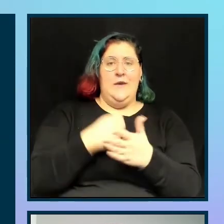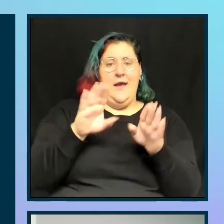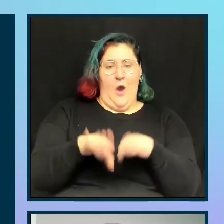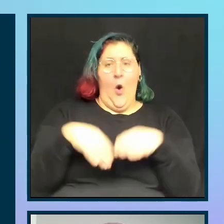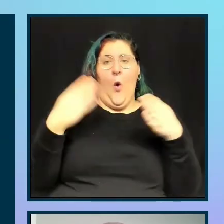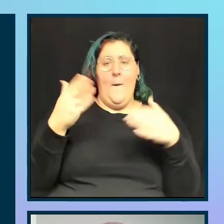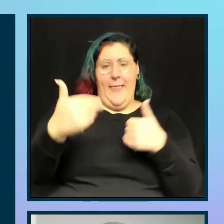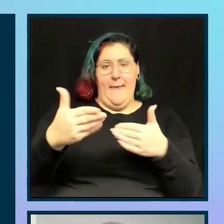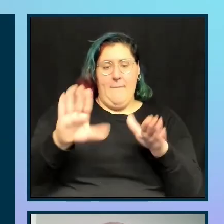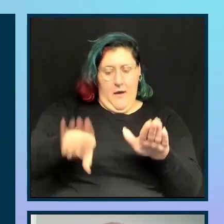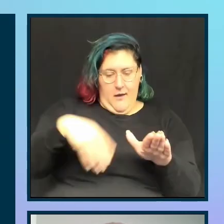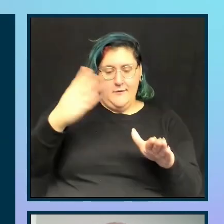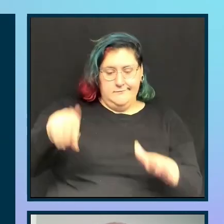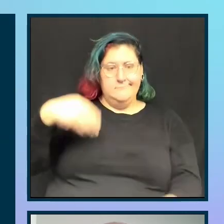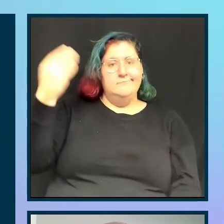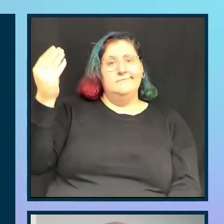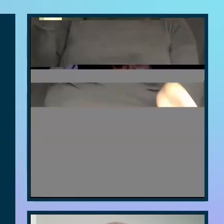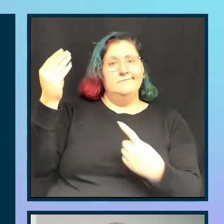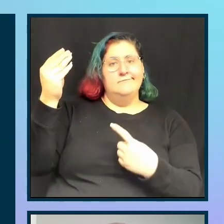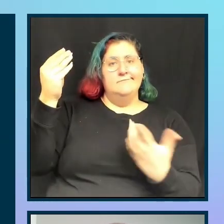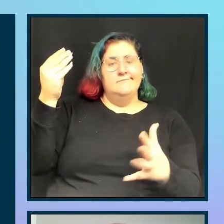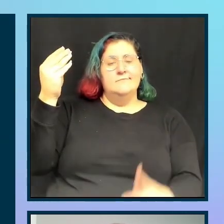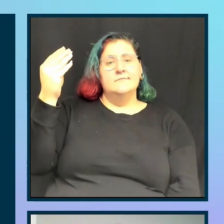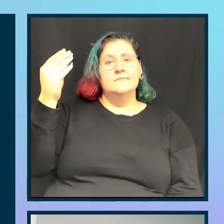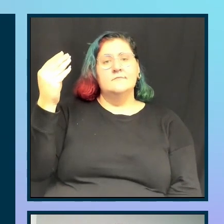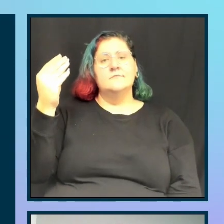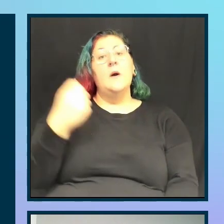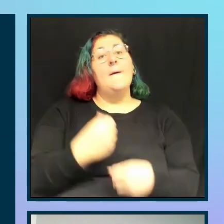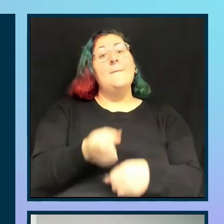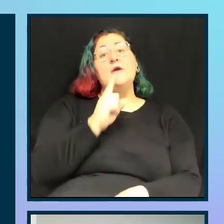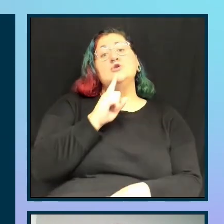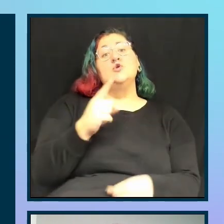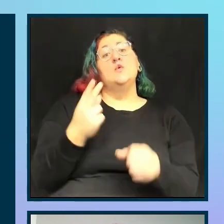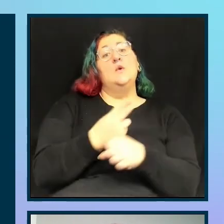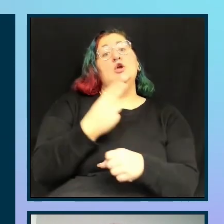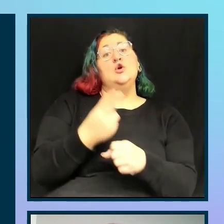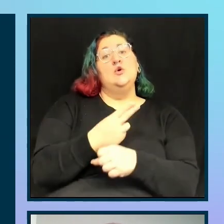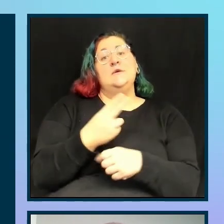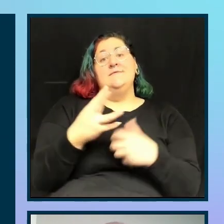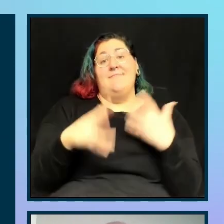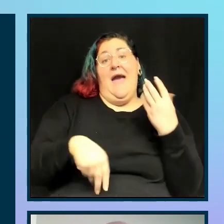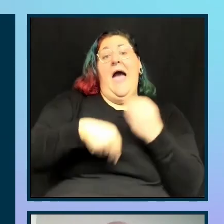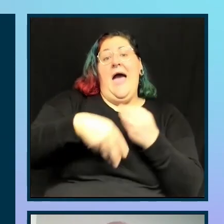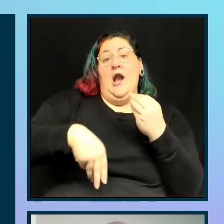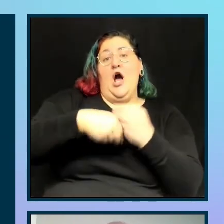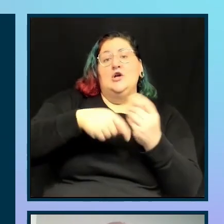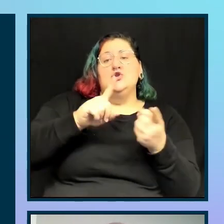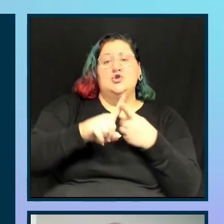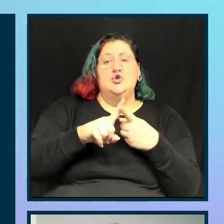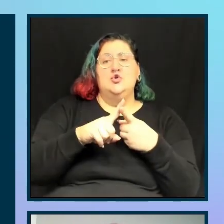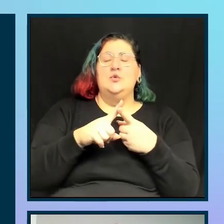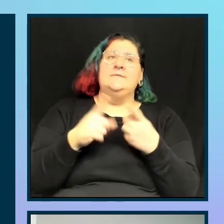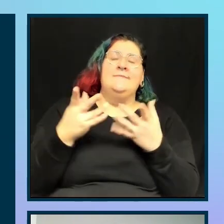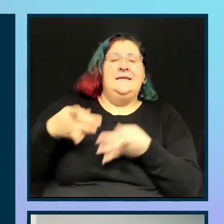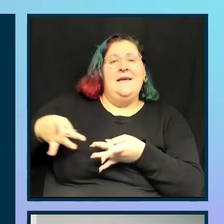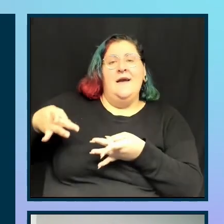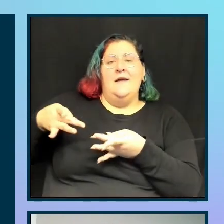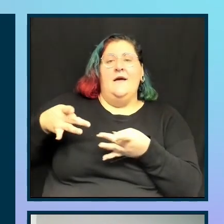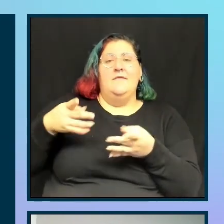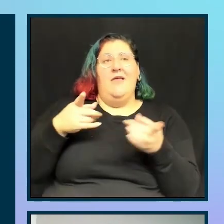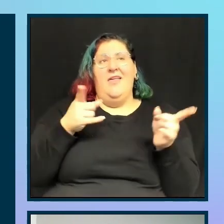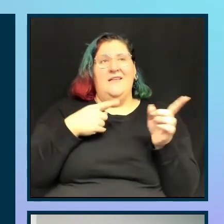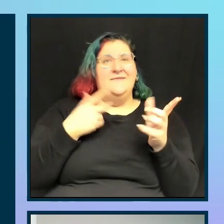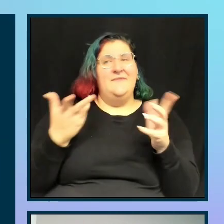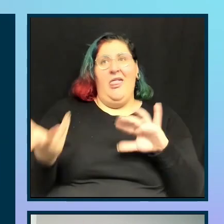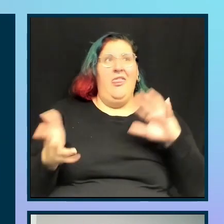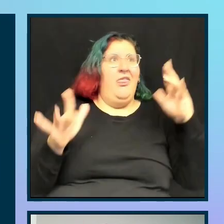we make sure that we do add-ons associated with that to be able to tighten up the processing inside of InDesign. So we're